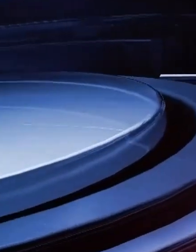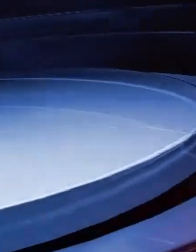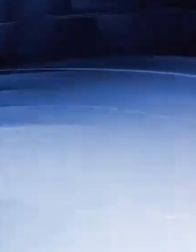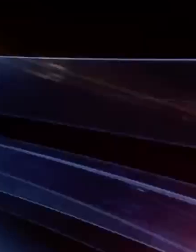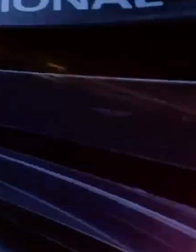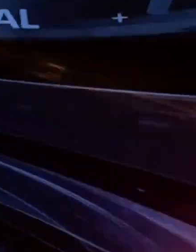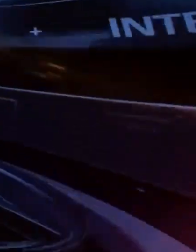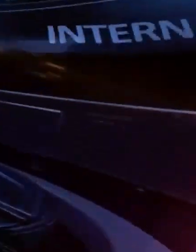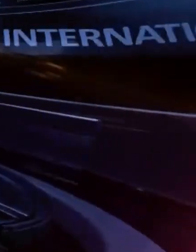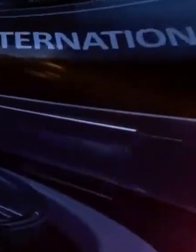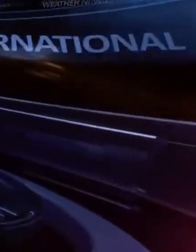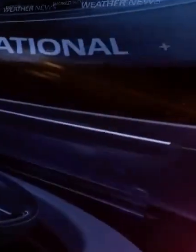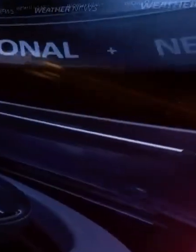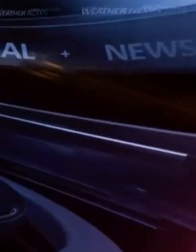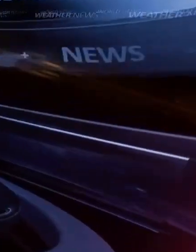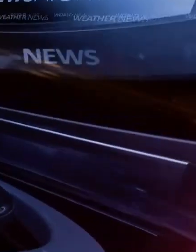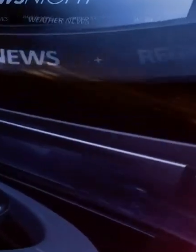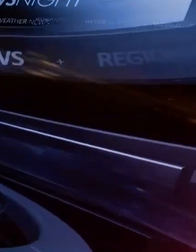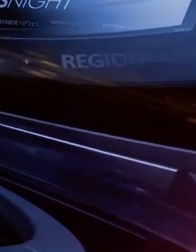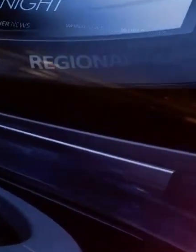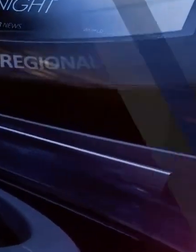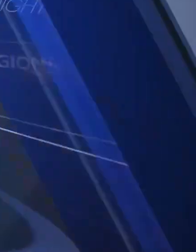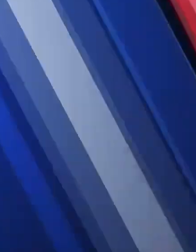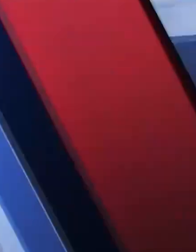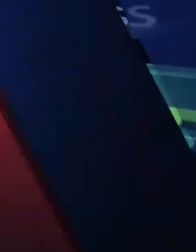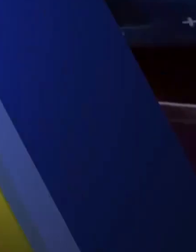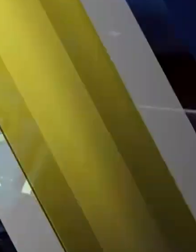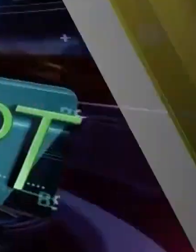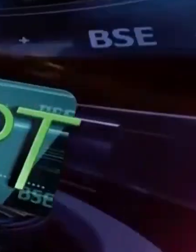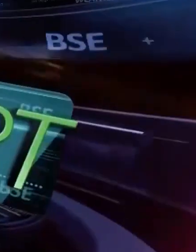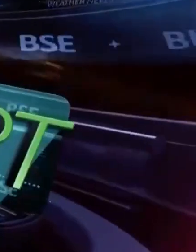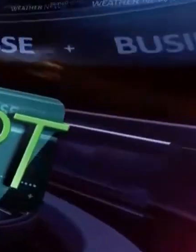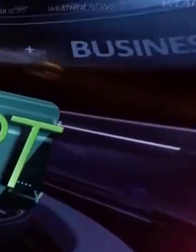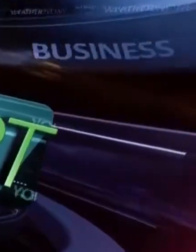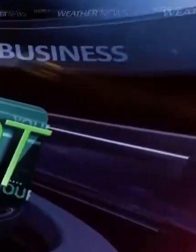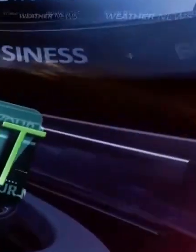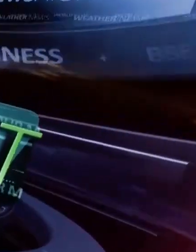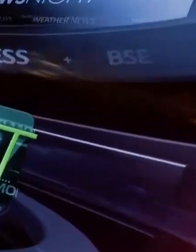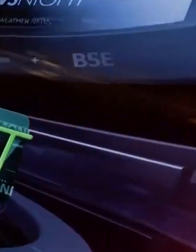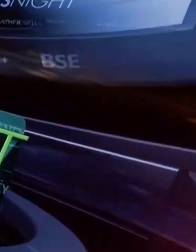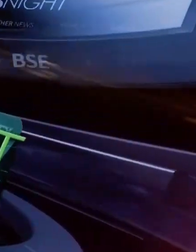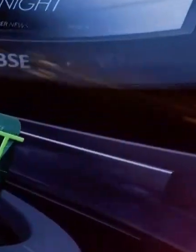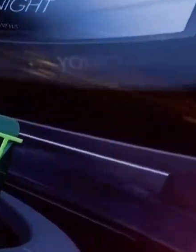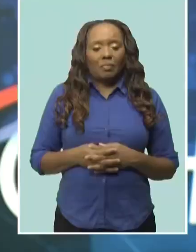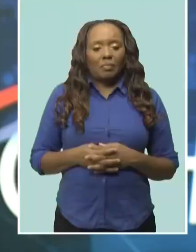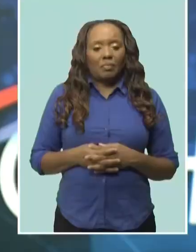Security Service. More than a contribution, it's your lifeline.